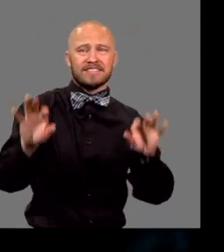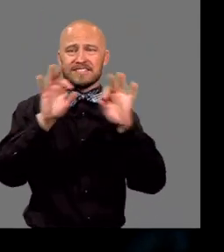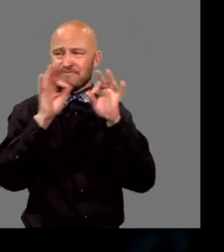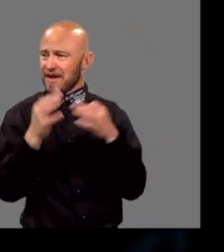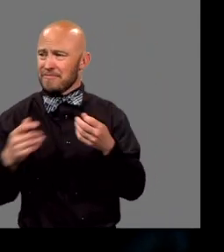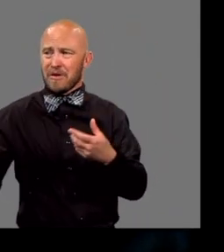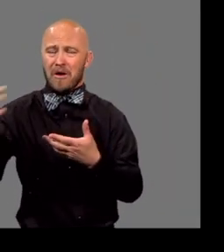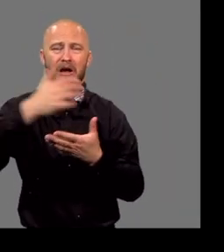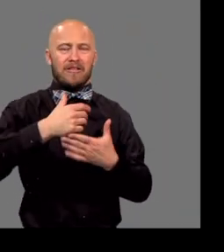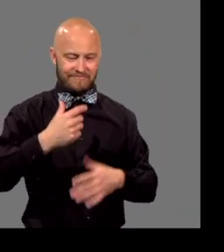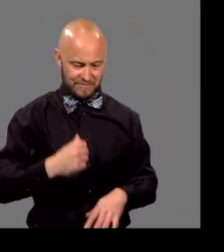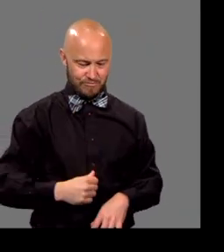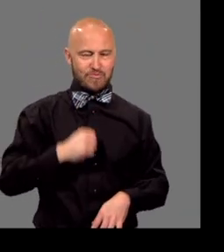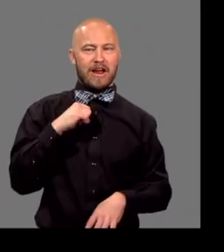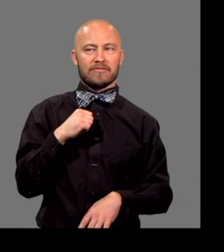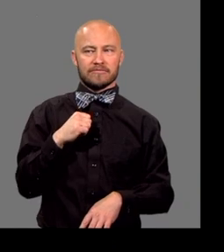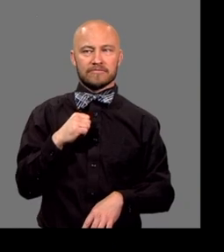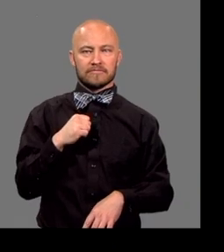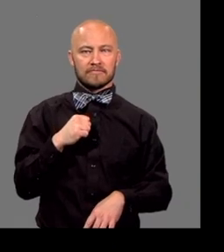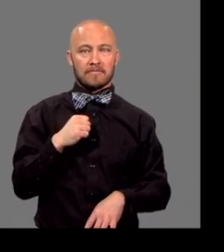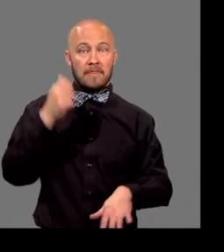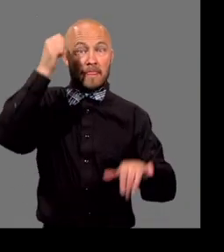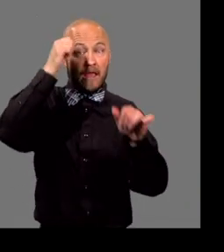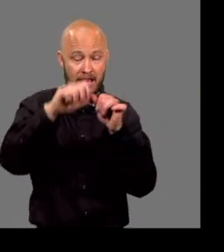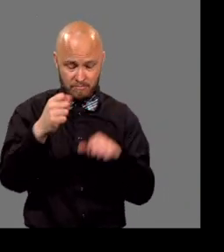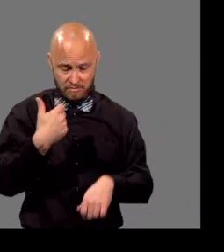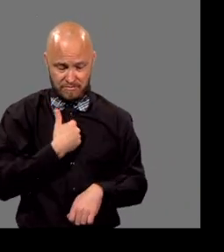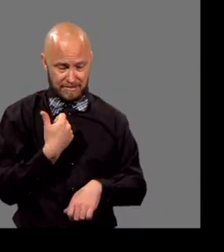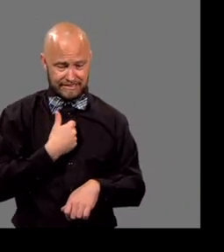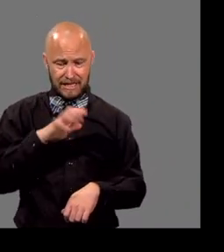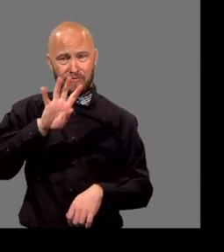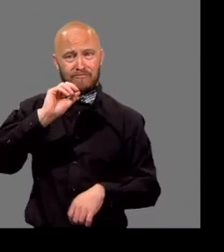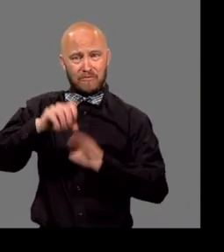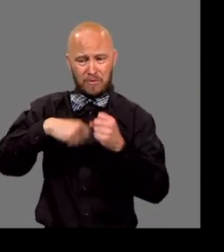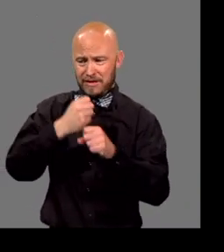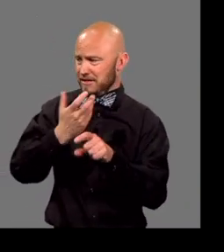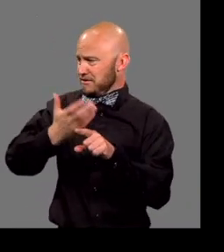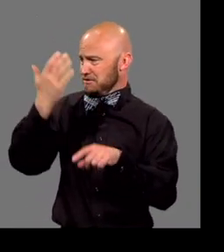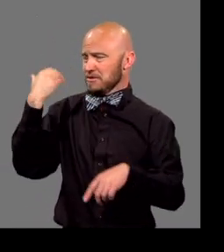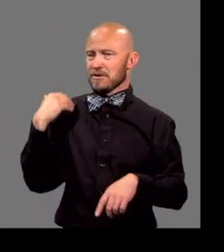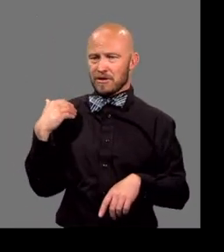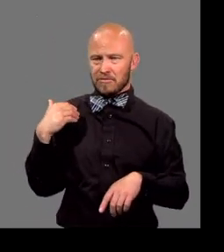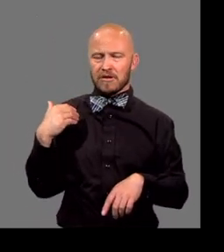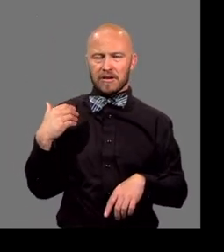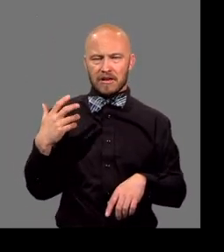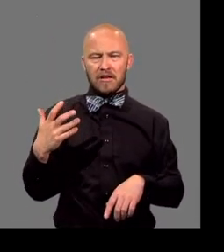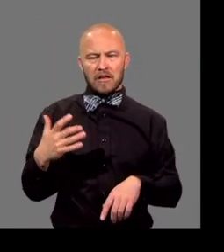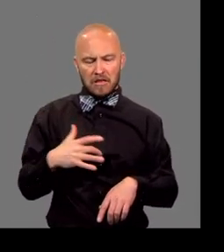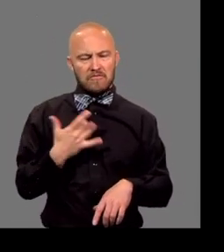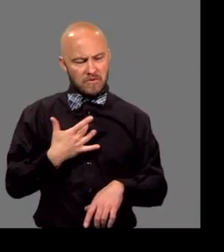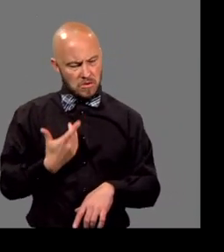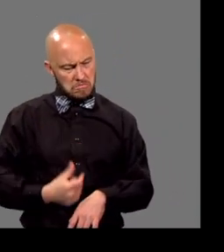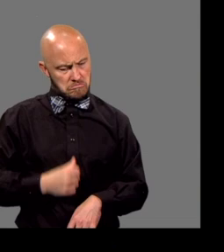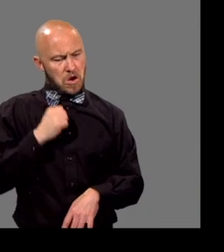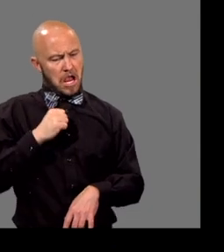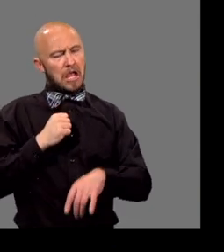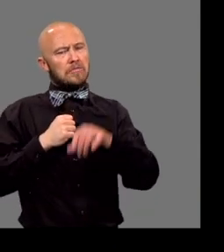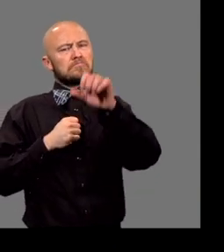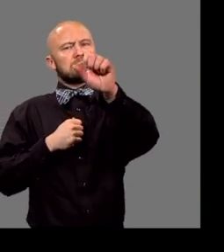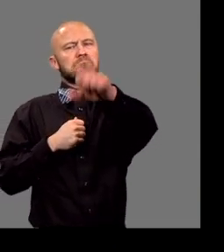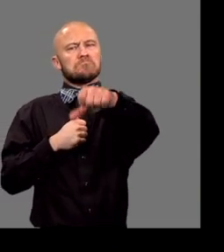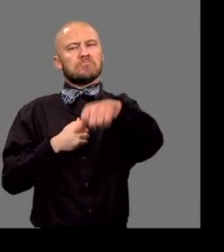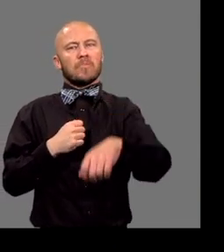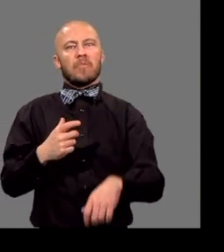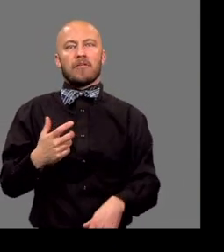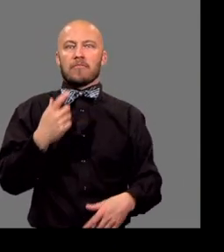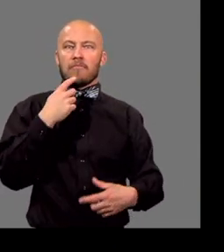and all of us. What I remember from my graduation 40 years ago was, more than a sense of accomplishment and pride, was simply a